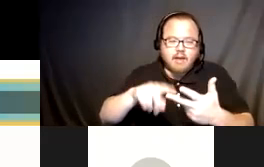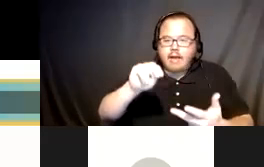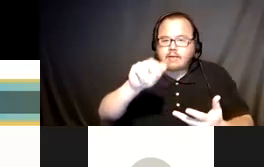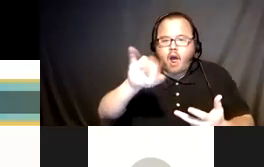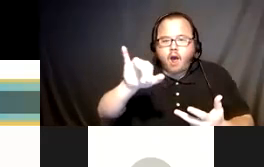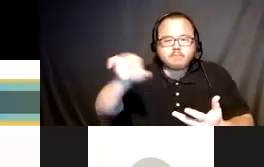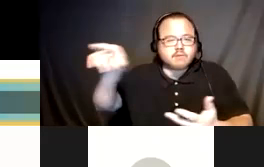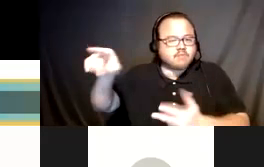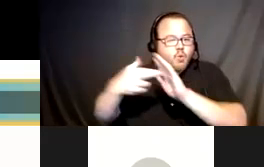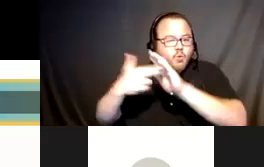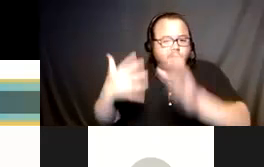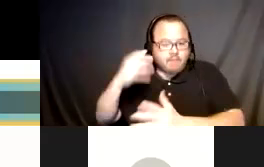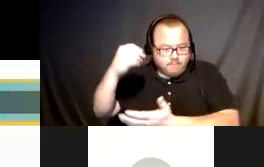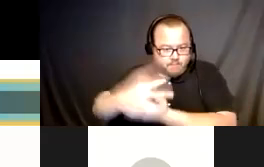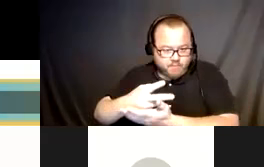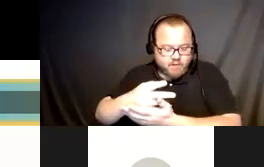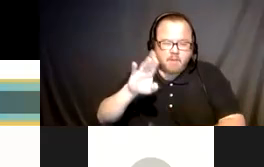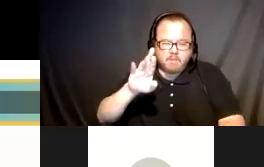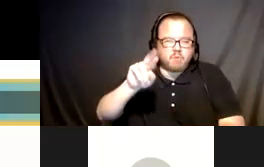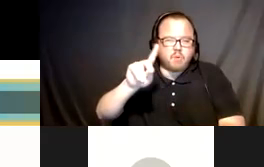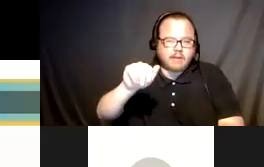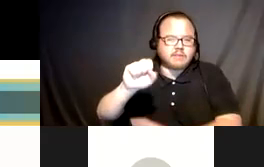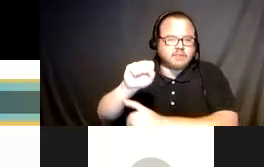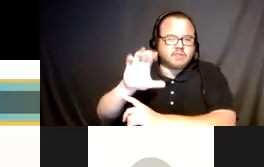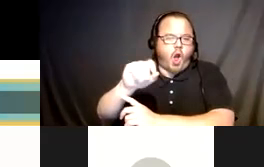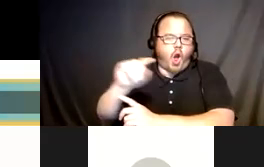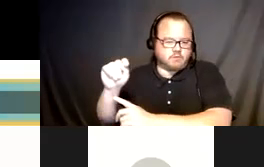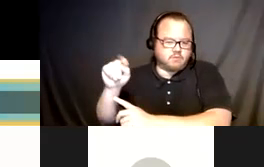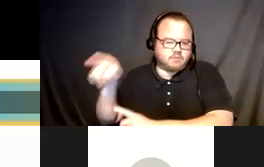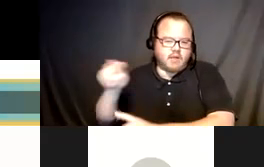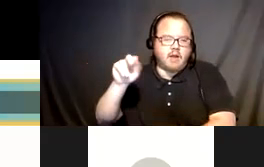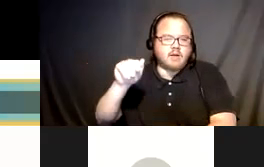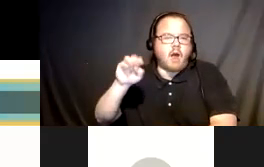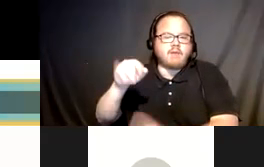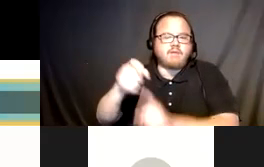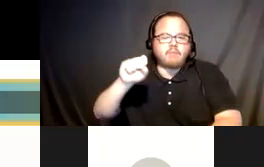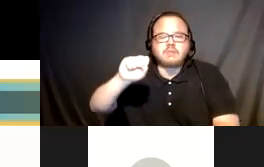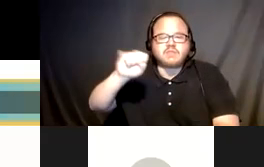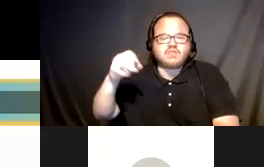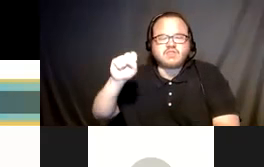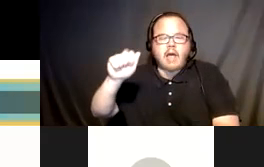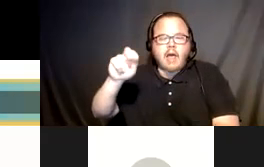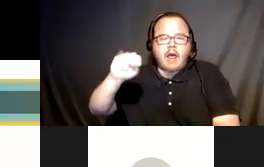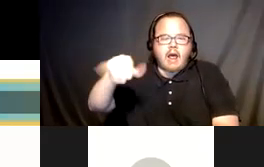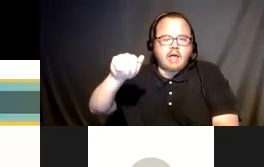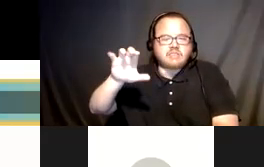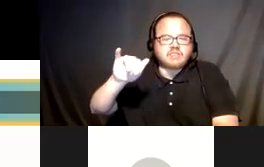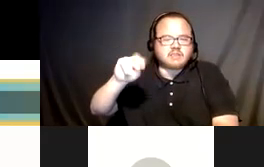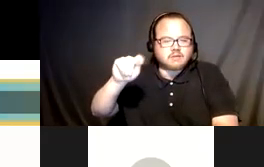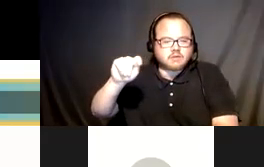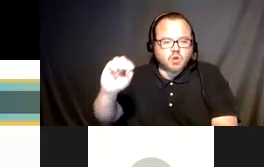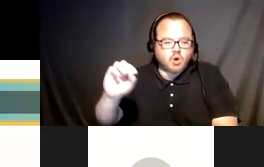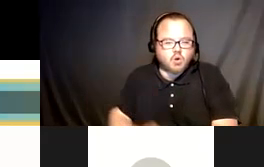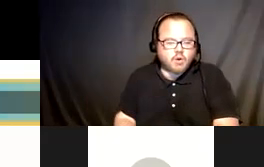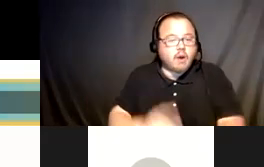affiliate. And in our case, it's Brenda Scott at NAMI Mount Jacinto. And just some highlights of kind of what we've done this year. Oh, 1